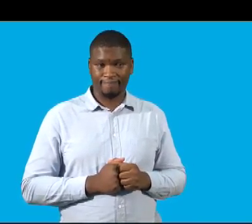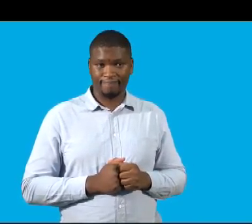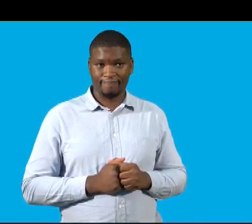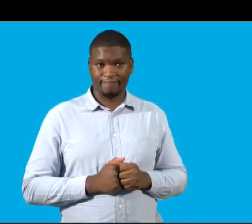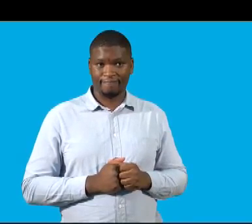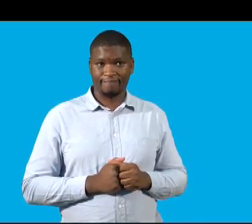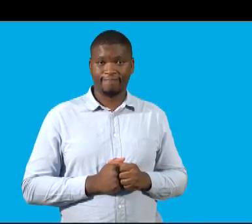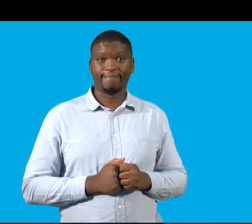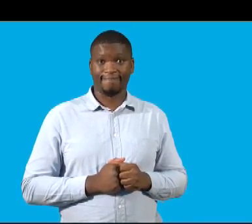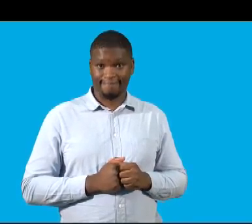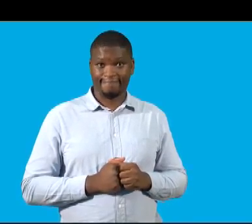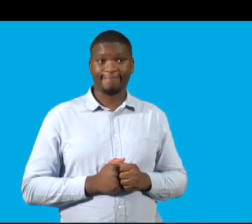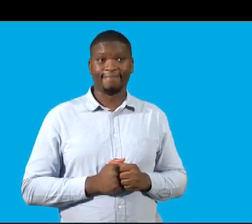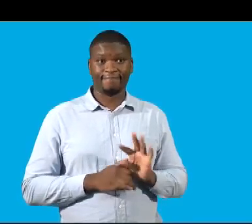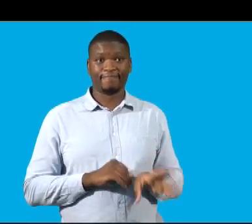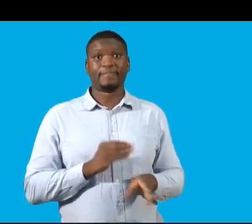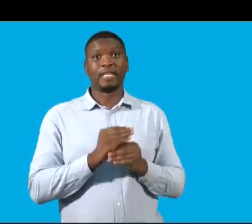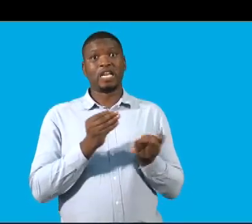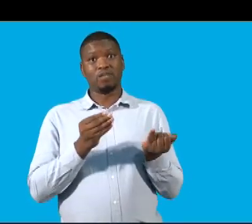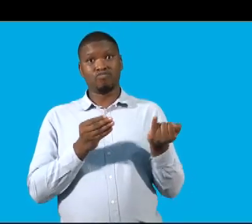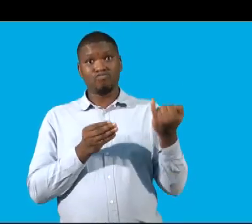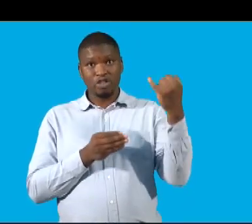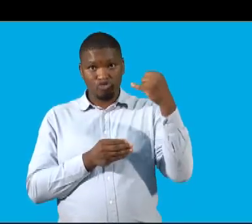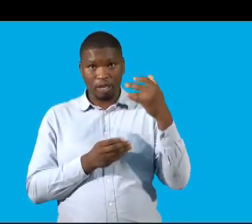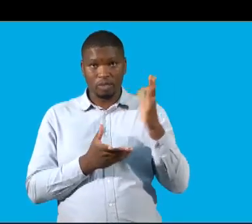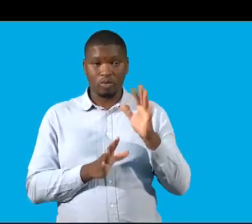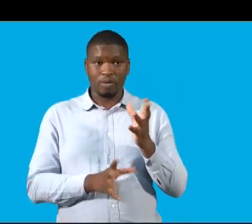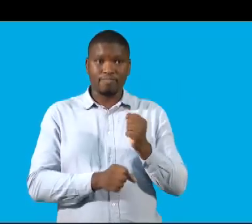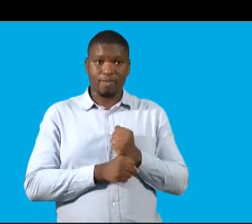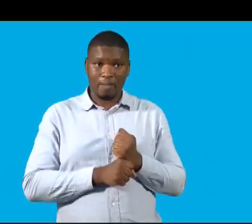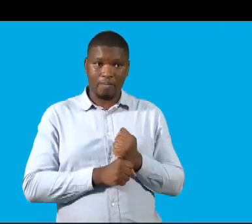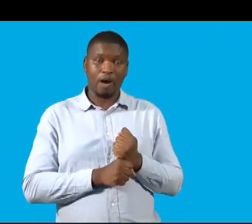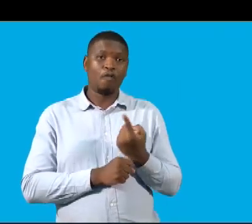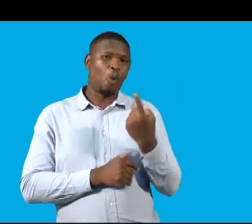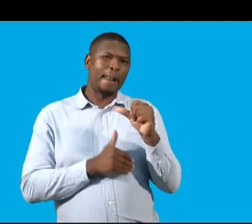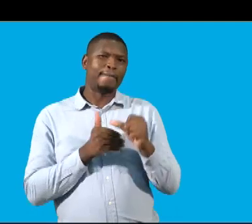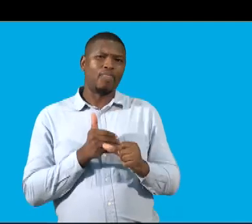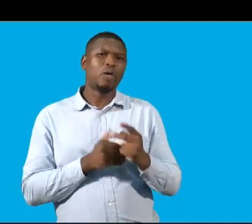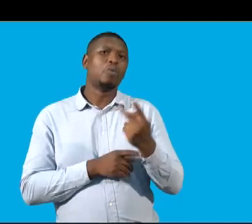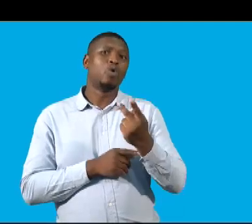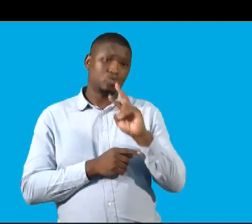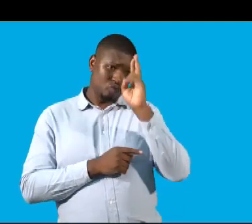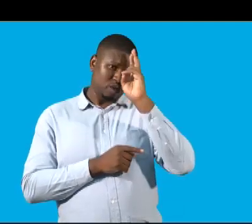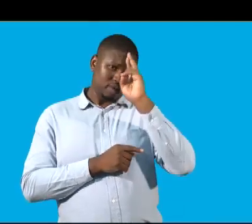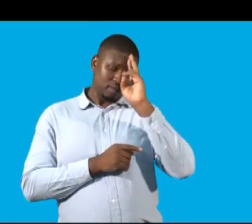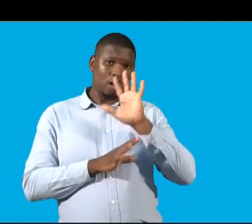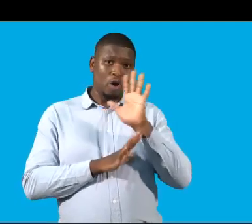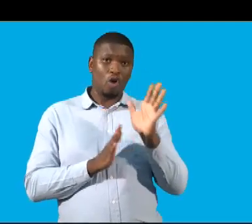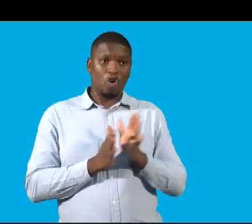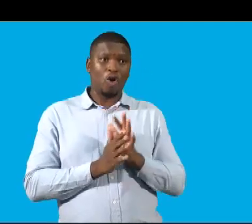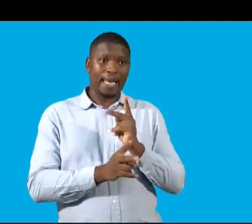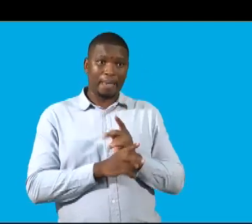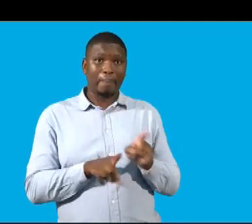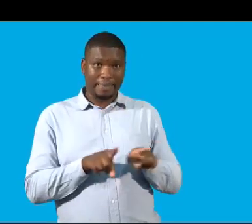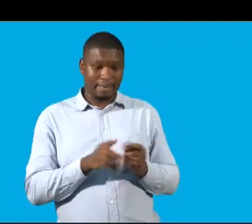0.49 cents, with that interest that he's going to gain for that one extra month. And remember, we are keeping the